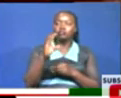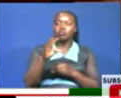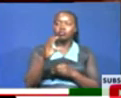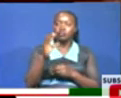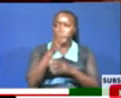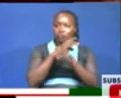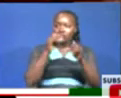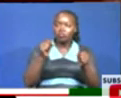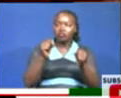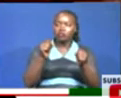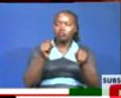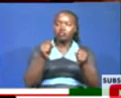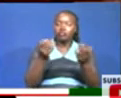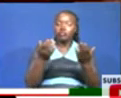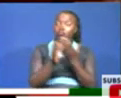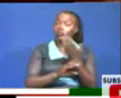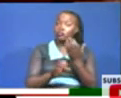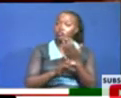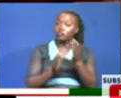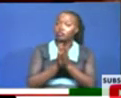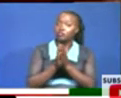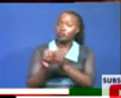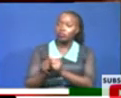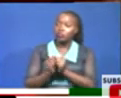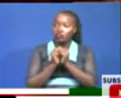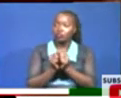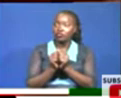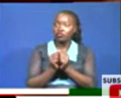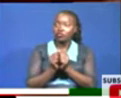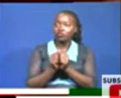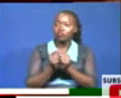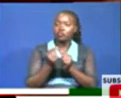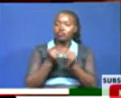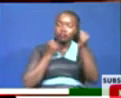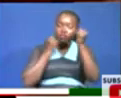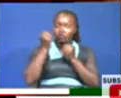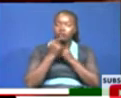of this country, and together with him were the army commanders. So